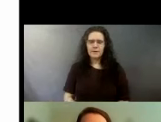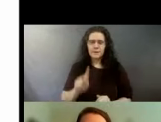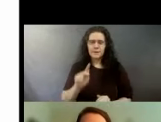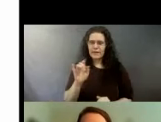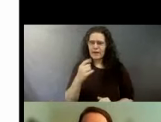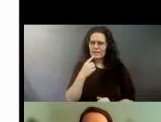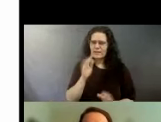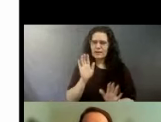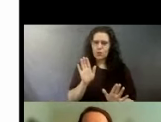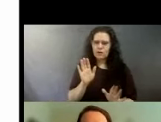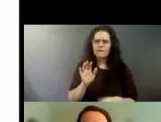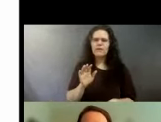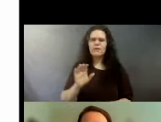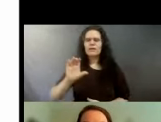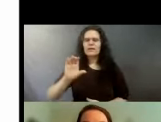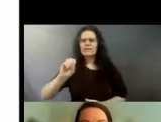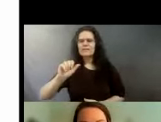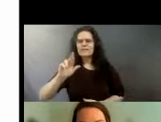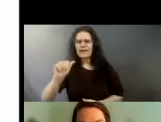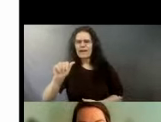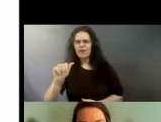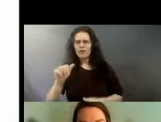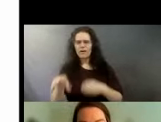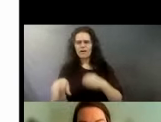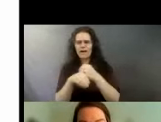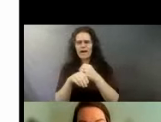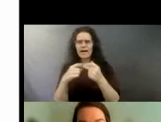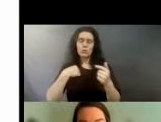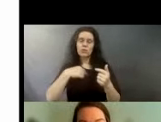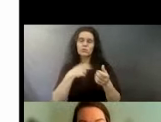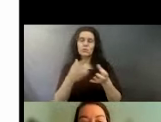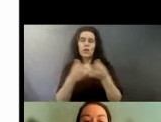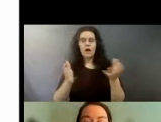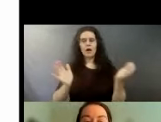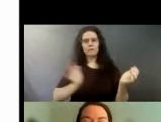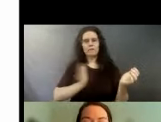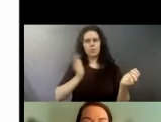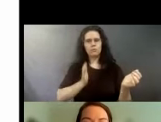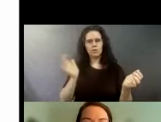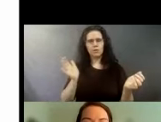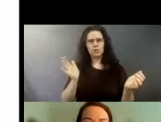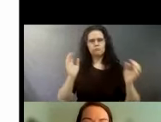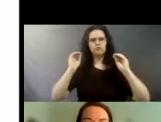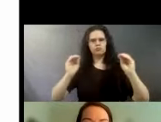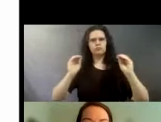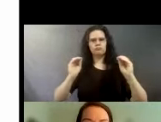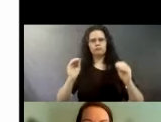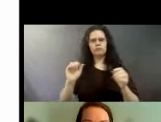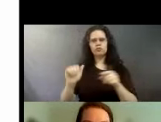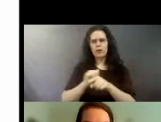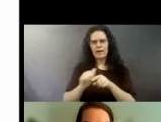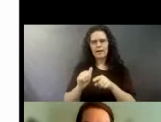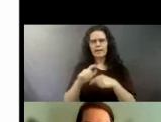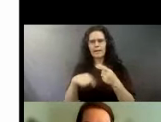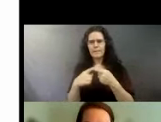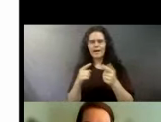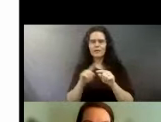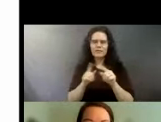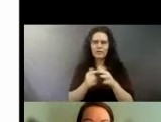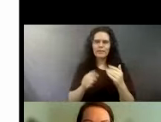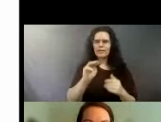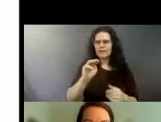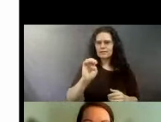Oh, I was just going to say we do a lot of formal trainings on different things like, you know, Medicaid and stuff